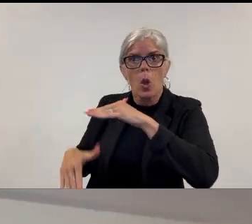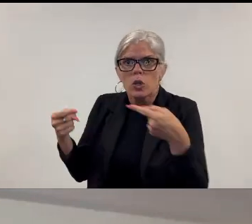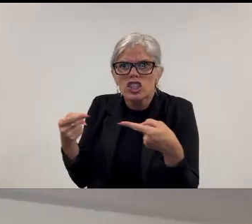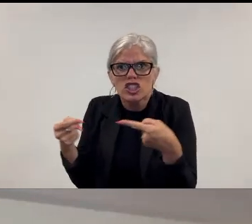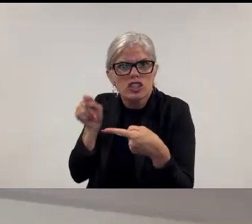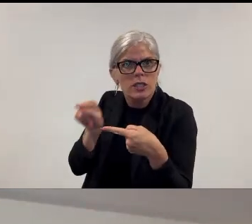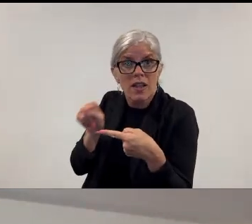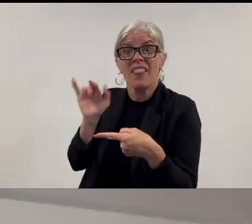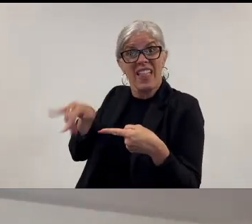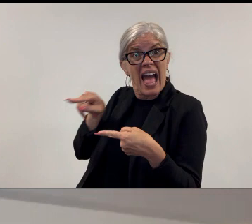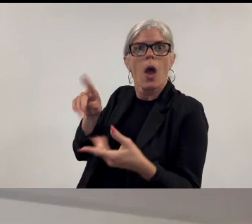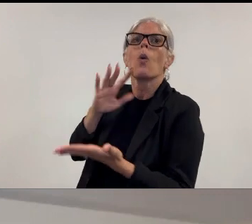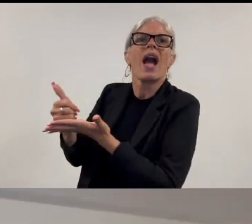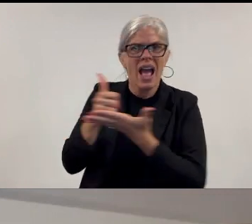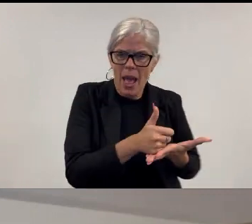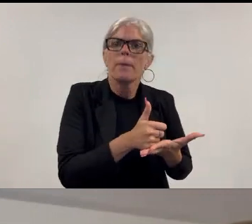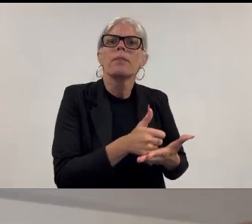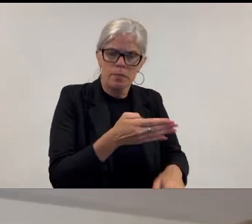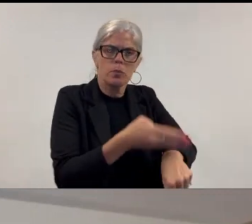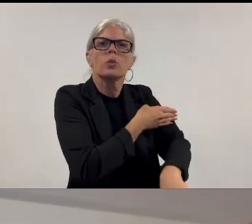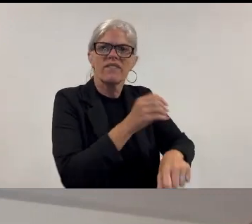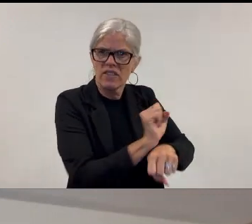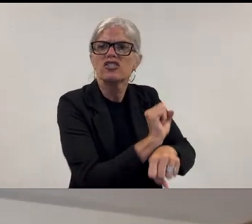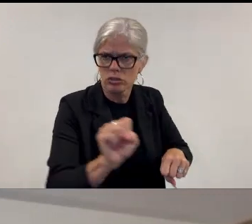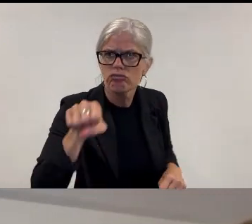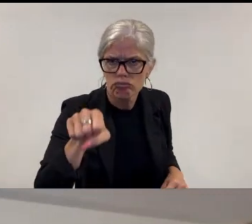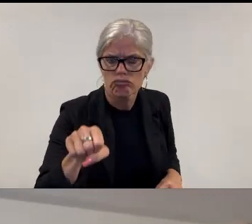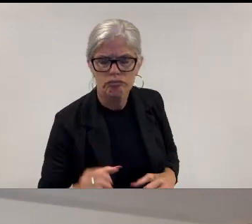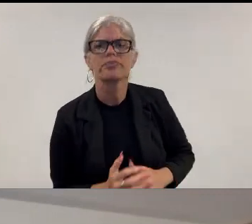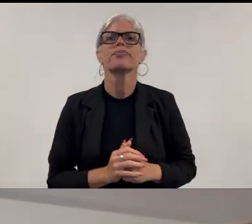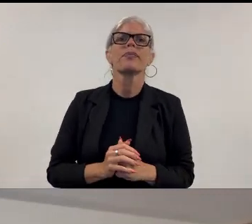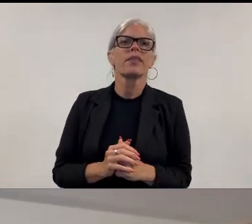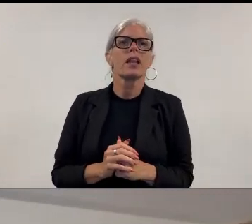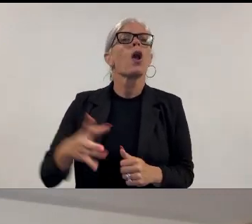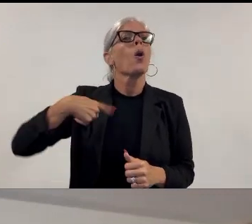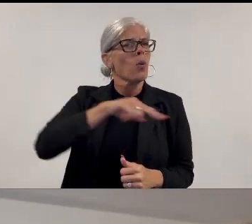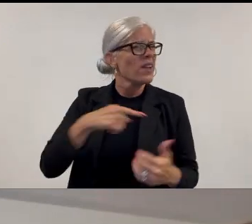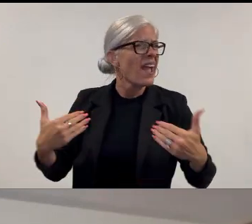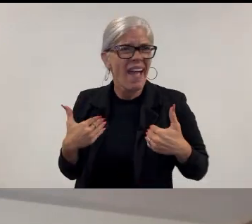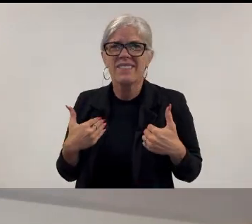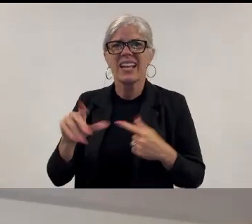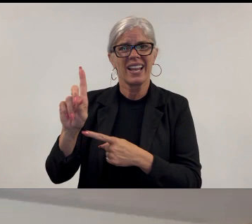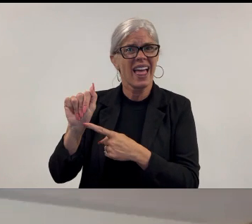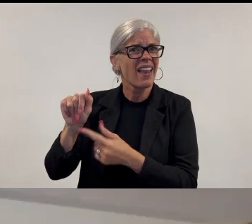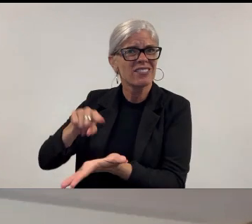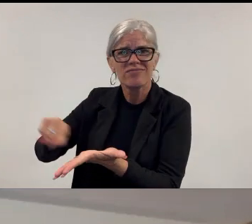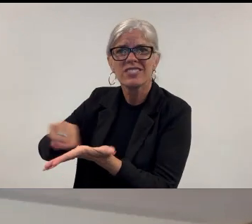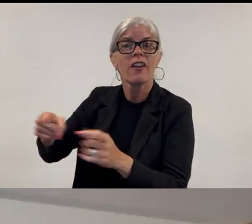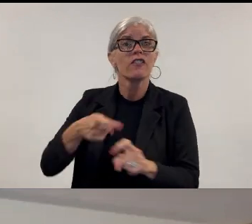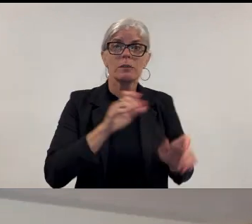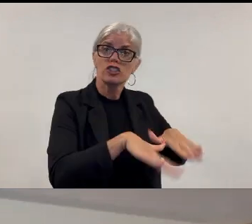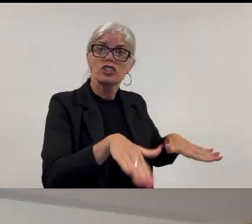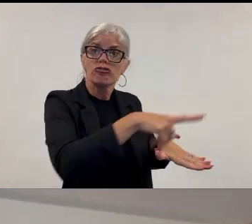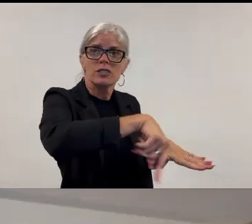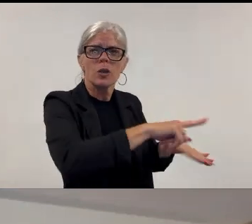than FES in improving, in restoring muscle mass. But we have that